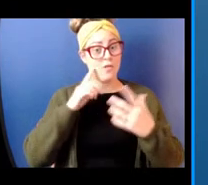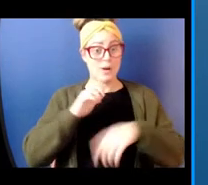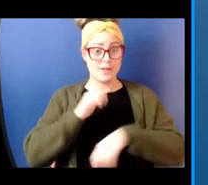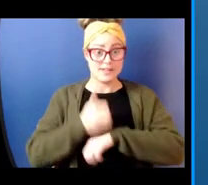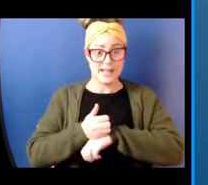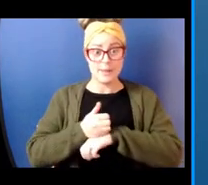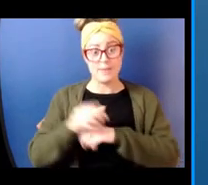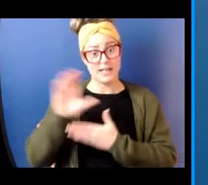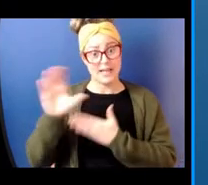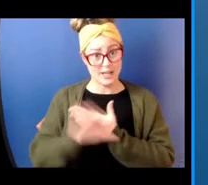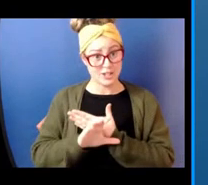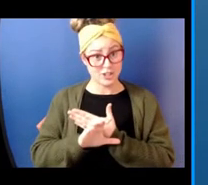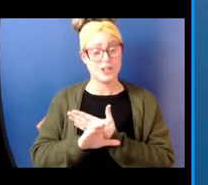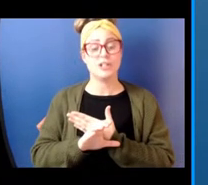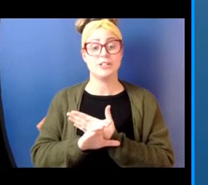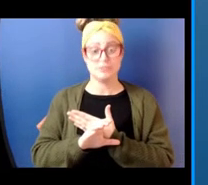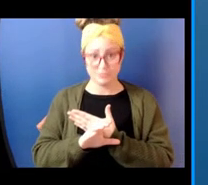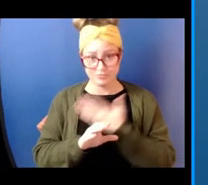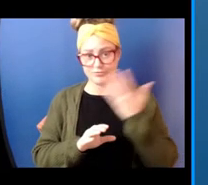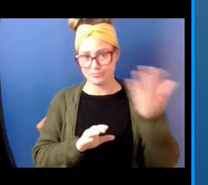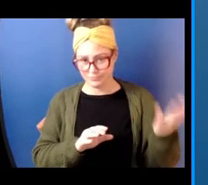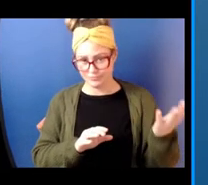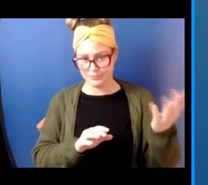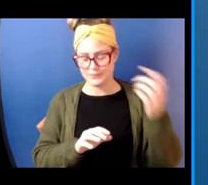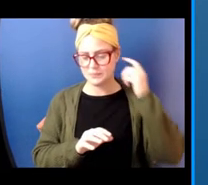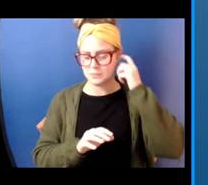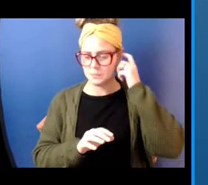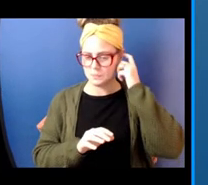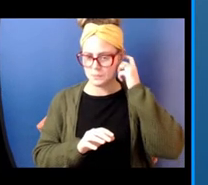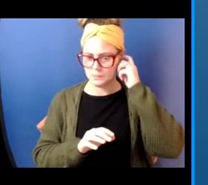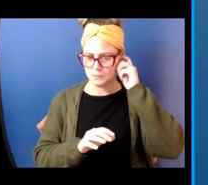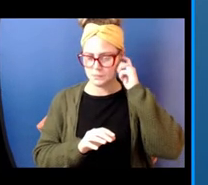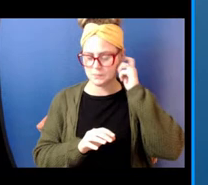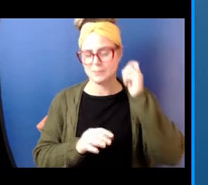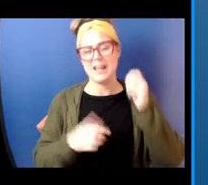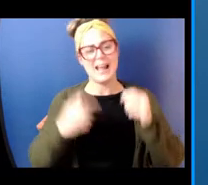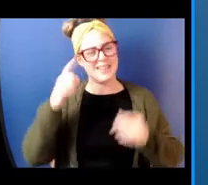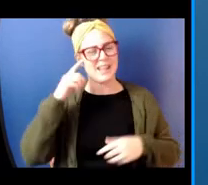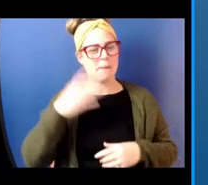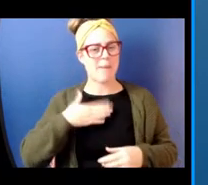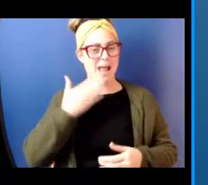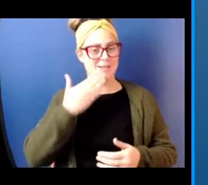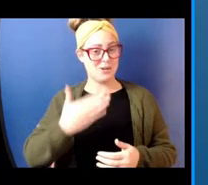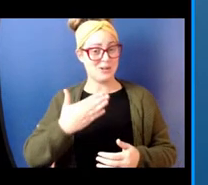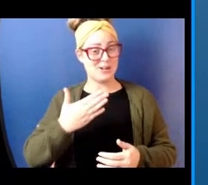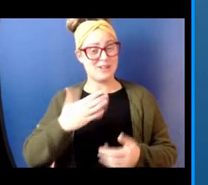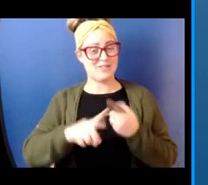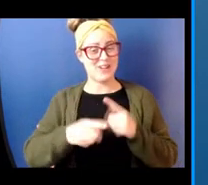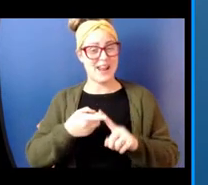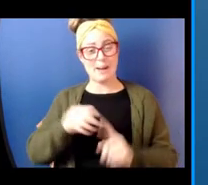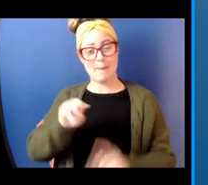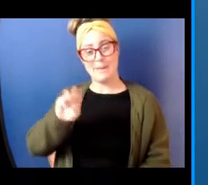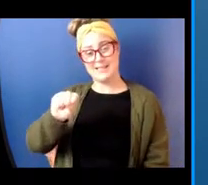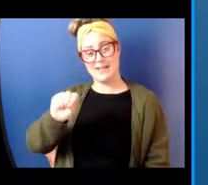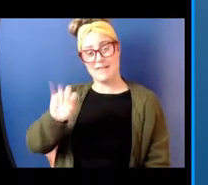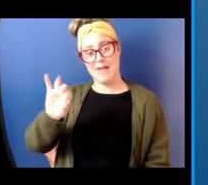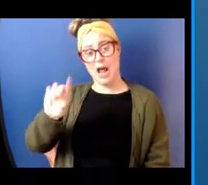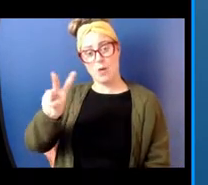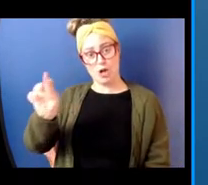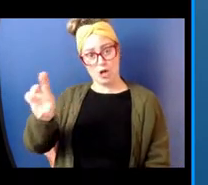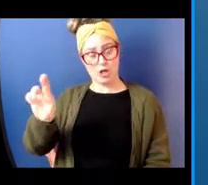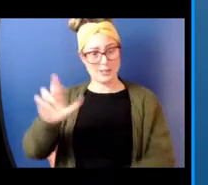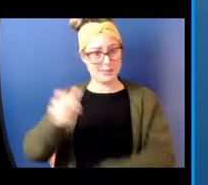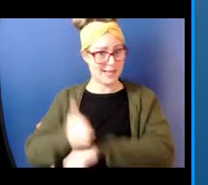but I would just suggest that I think my good friend Mrs Fowler has laid it out well you're